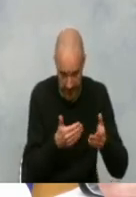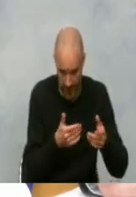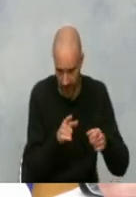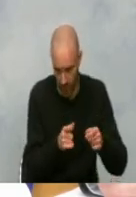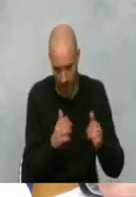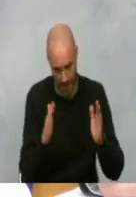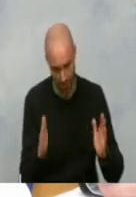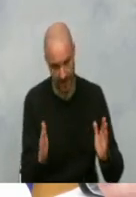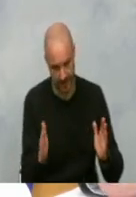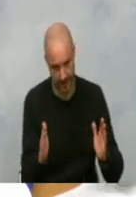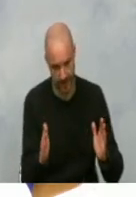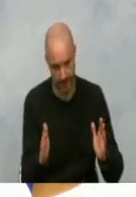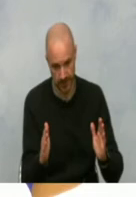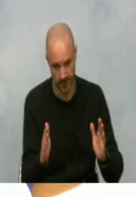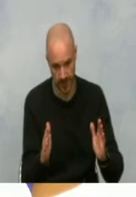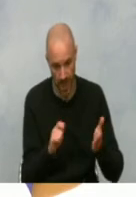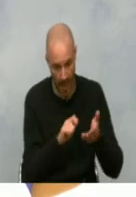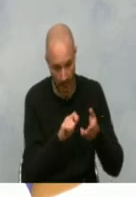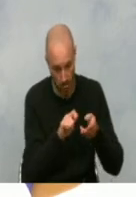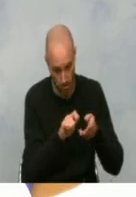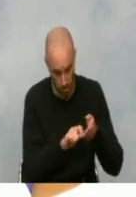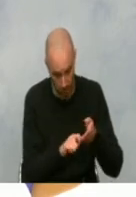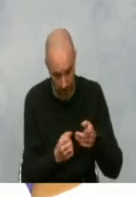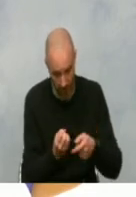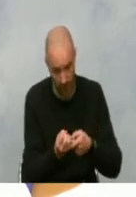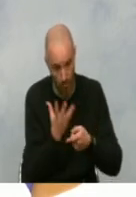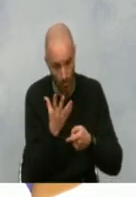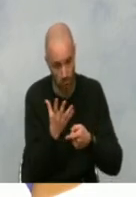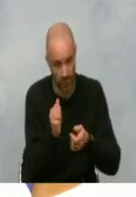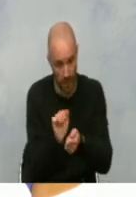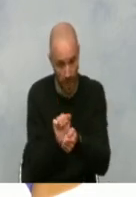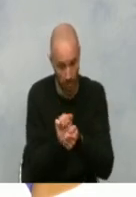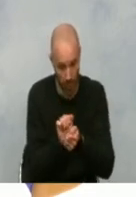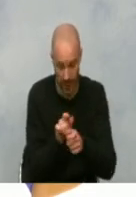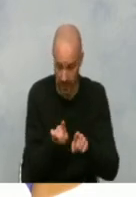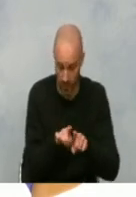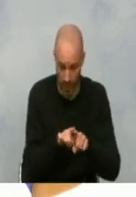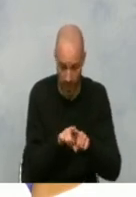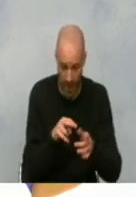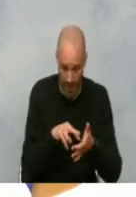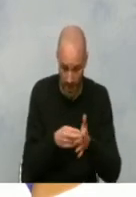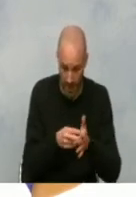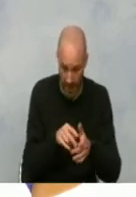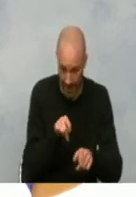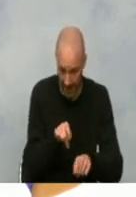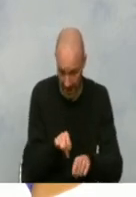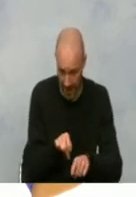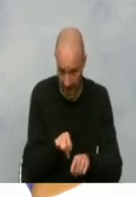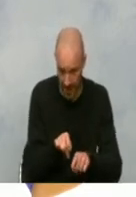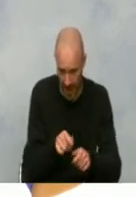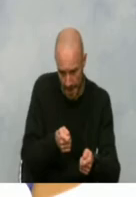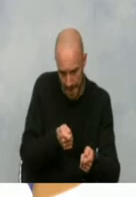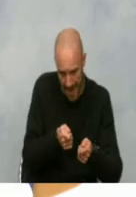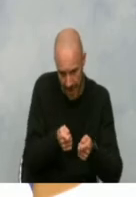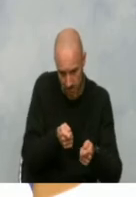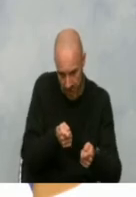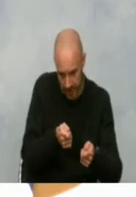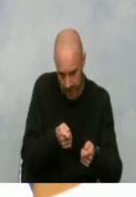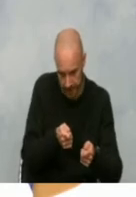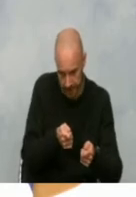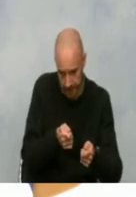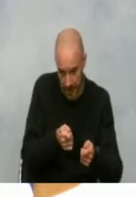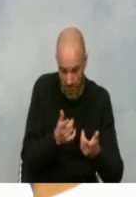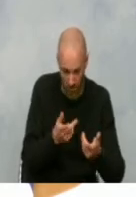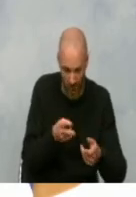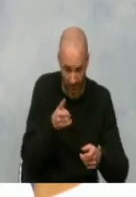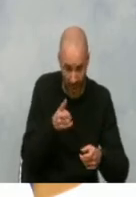of time, and noting of the costs of borrowing and the plan that's in there in terms of managing that. So